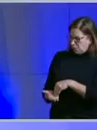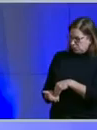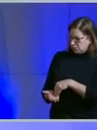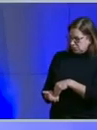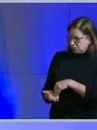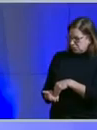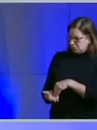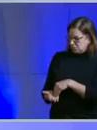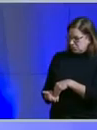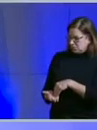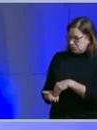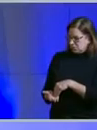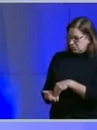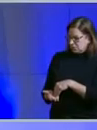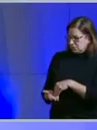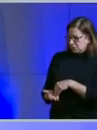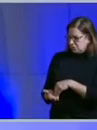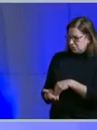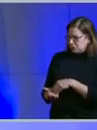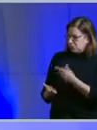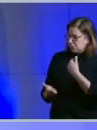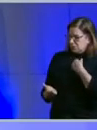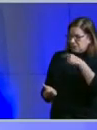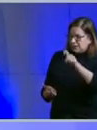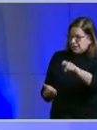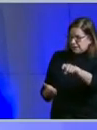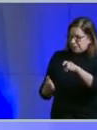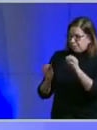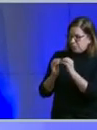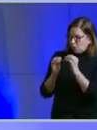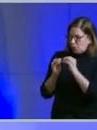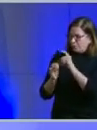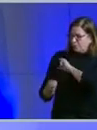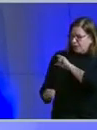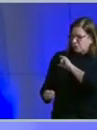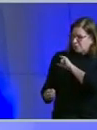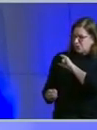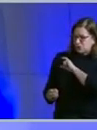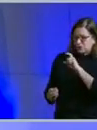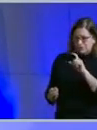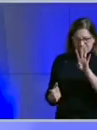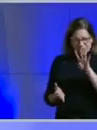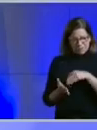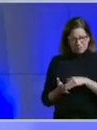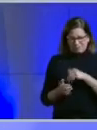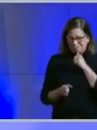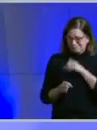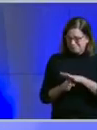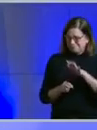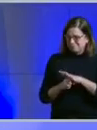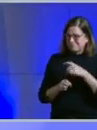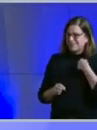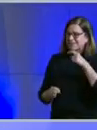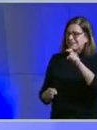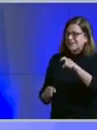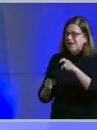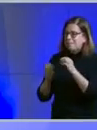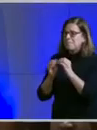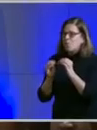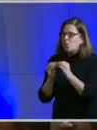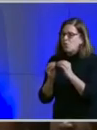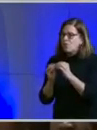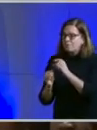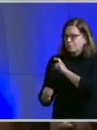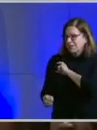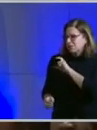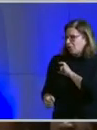those additional officers that we have, that we get, and we're going to put them out into the communities that need them the most. We're going to put them out there on foot.